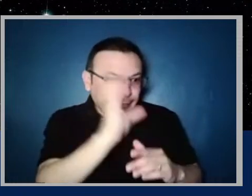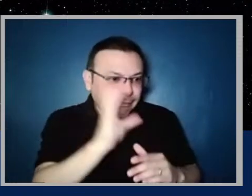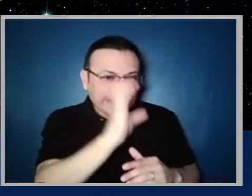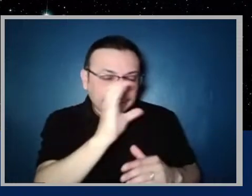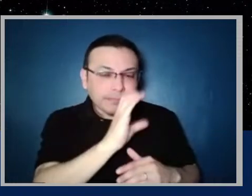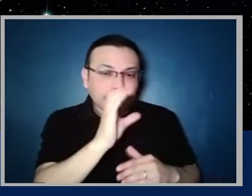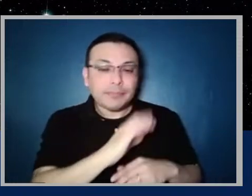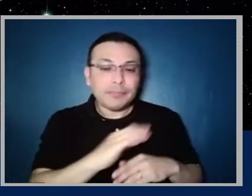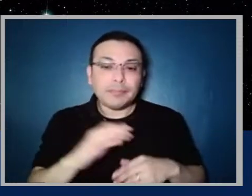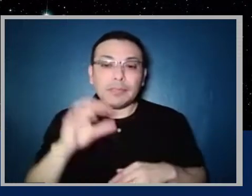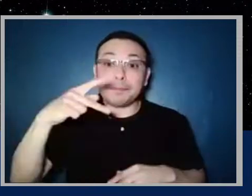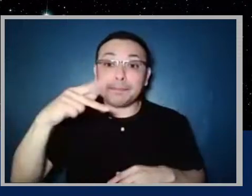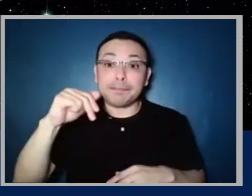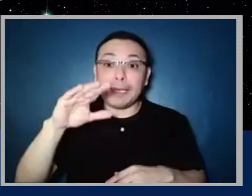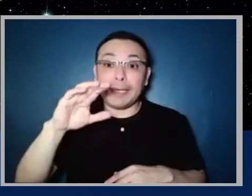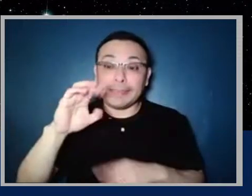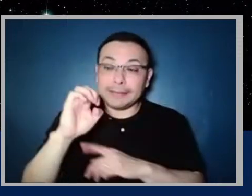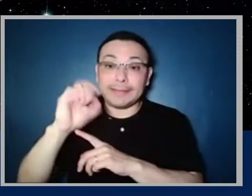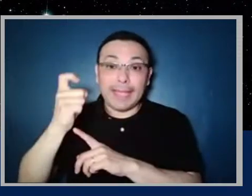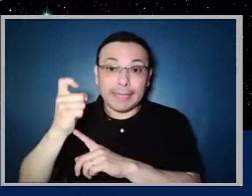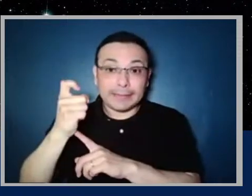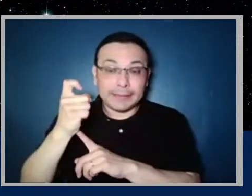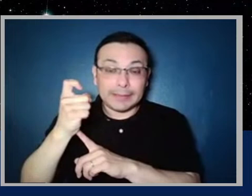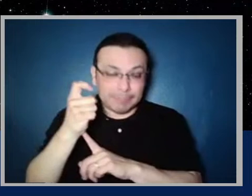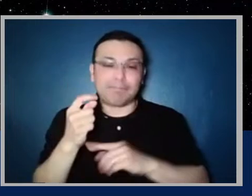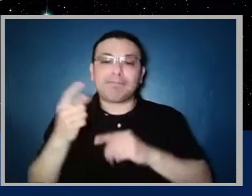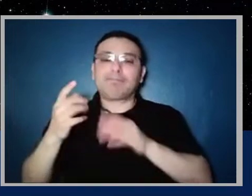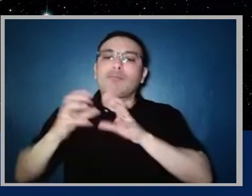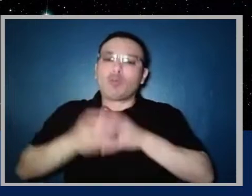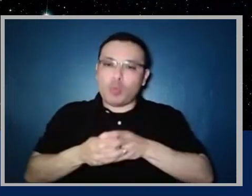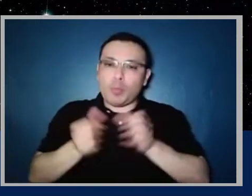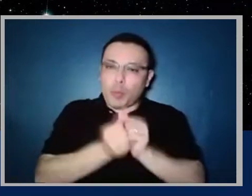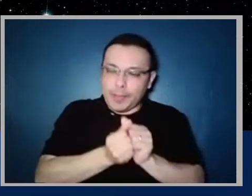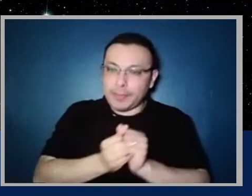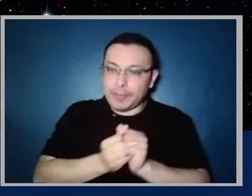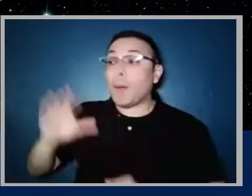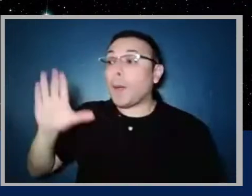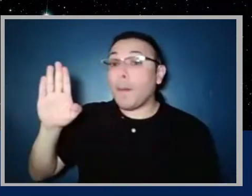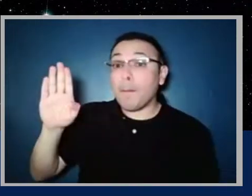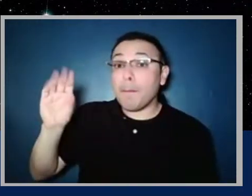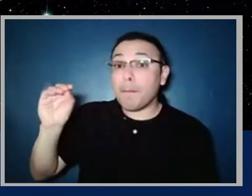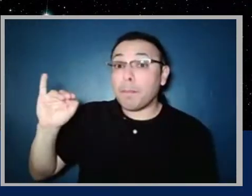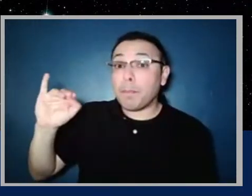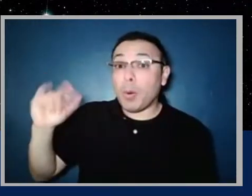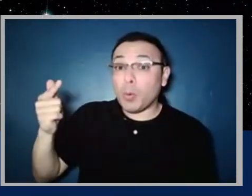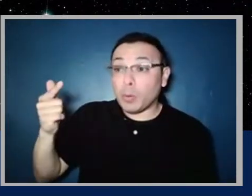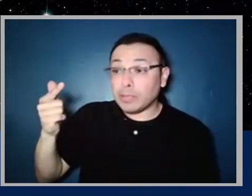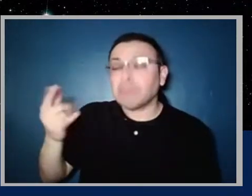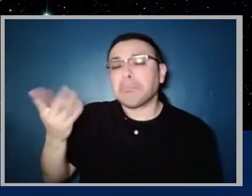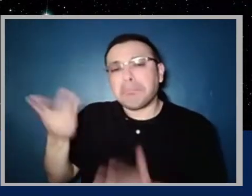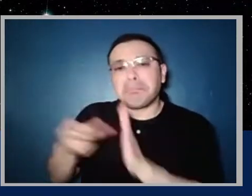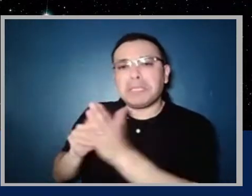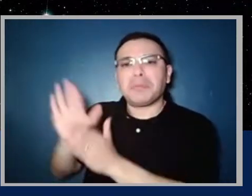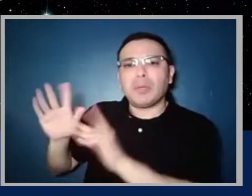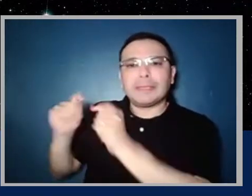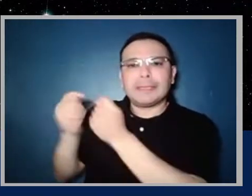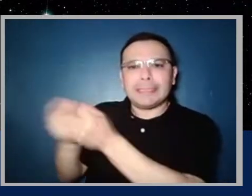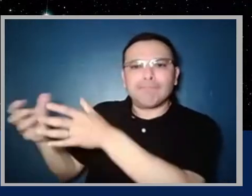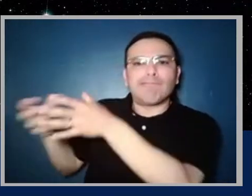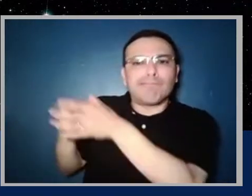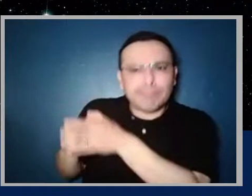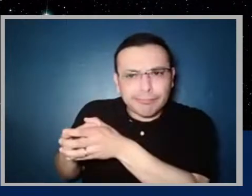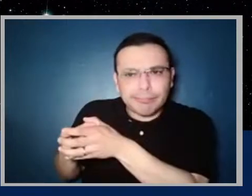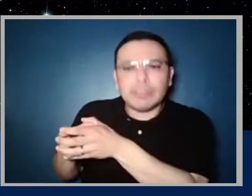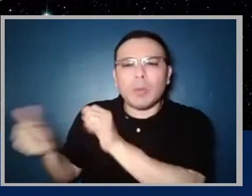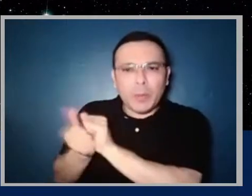team members would be there as well. If it's a Boeing flight, we would have our Boeing team with us. Gotcha. And we would pick them up like any other recovery mission.